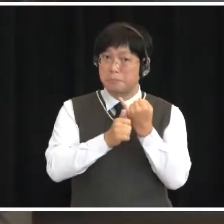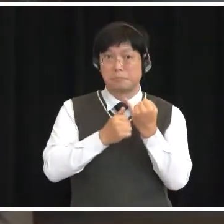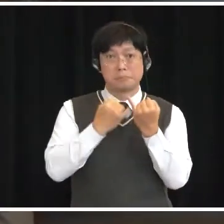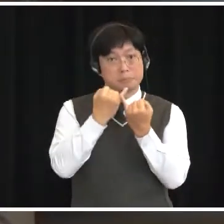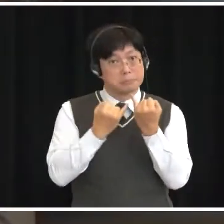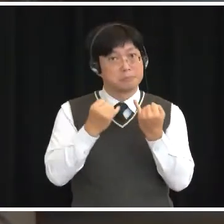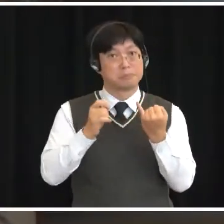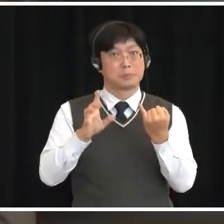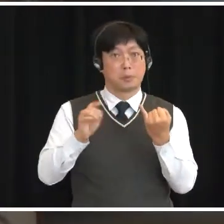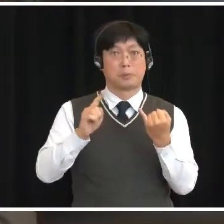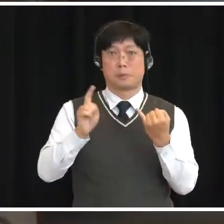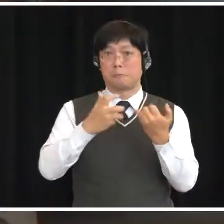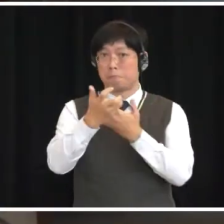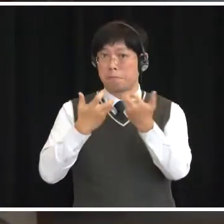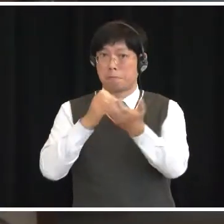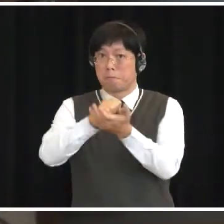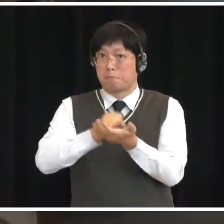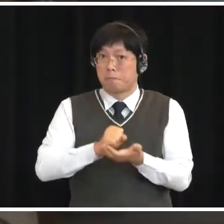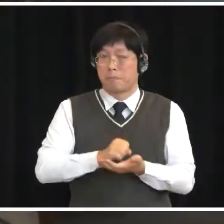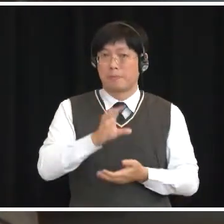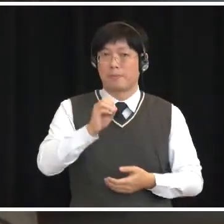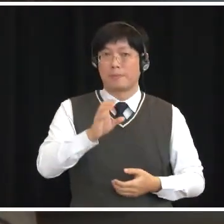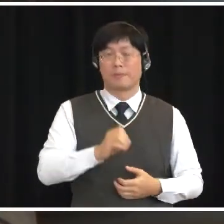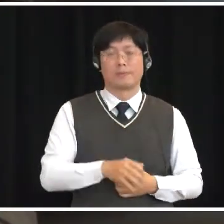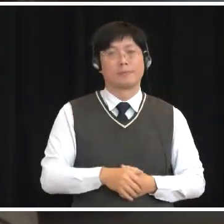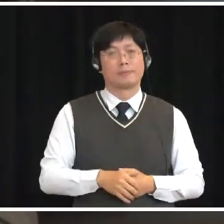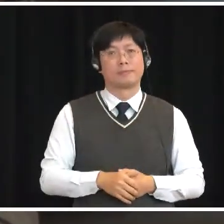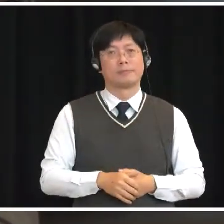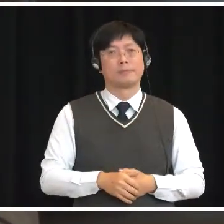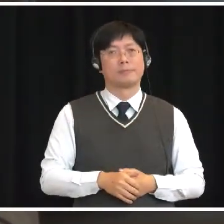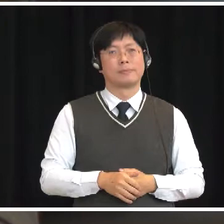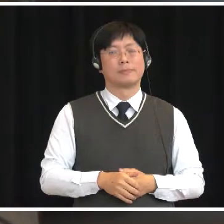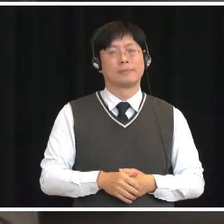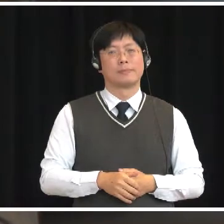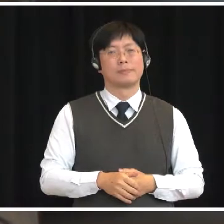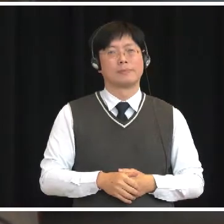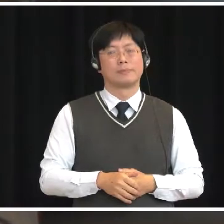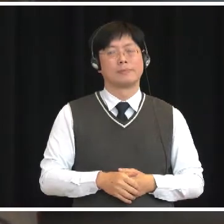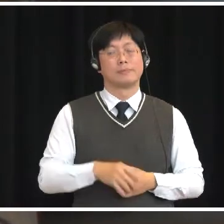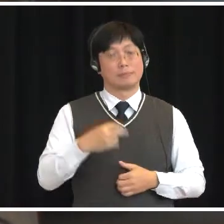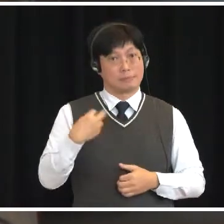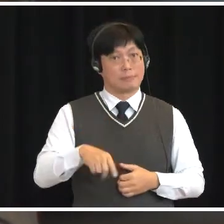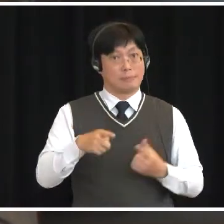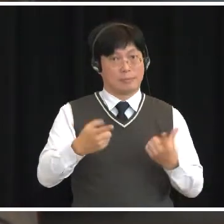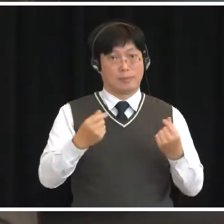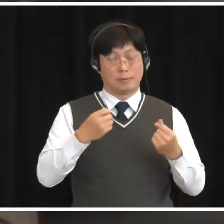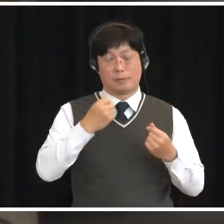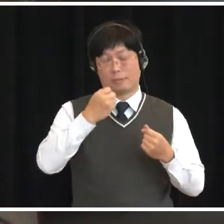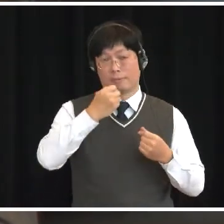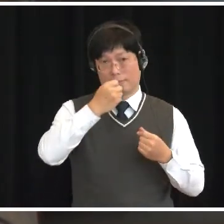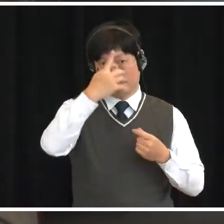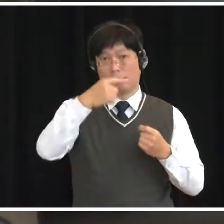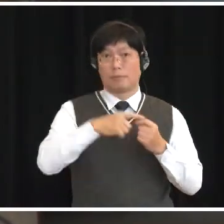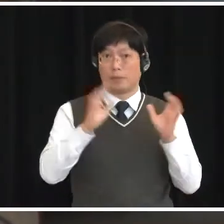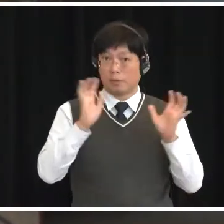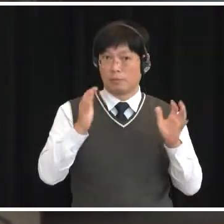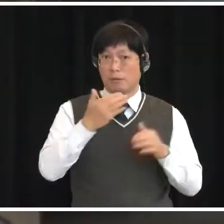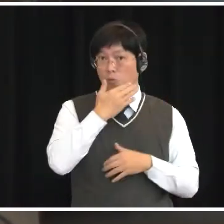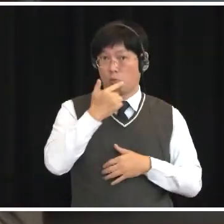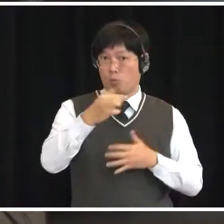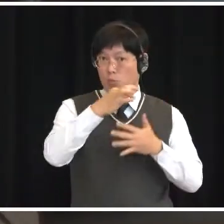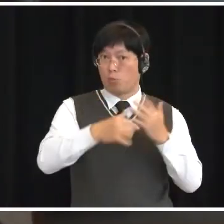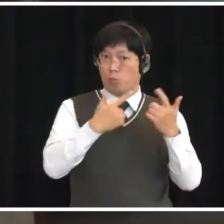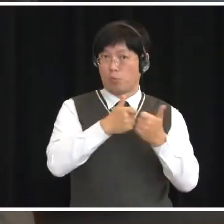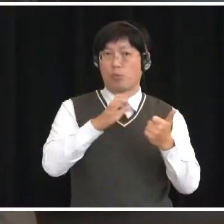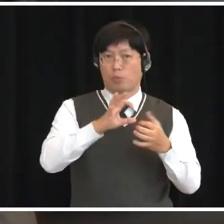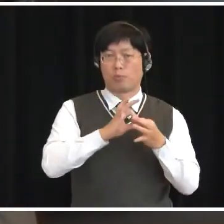second question goes to the issue of a child's best interests, and the representative from the Department of Social Affairs listed a number